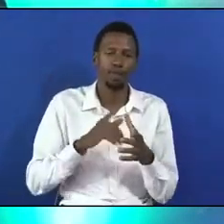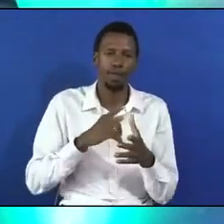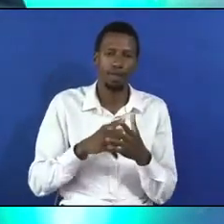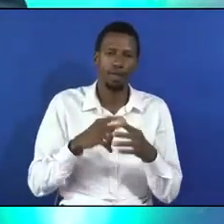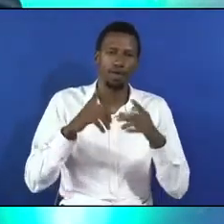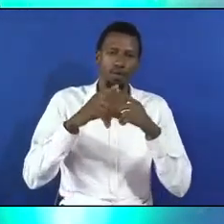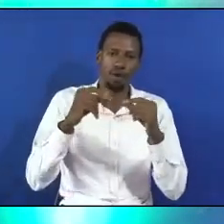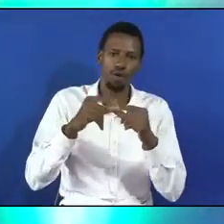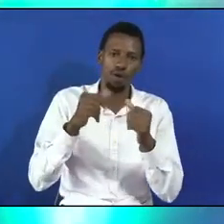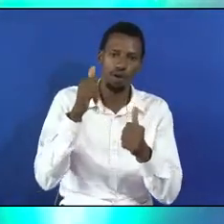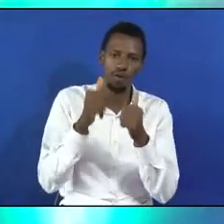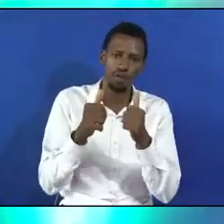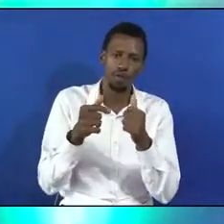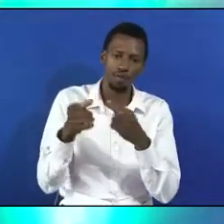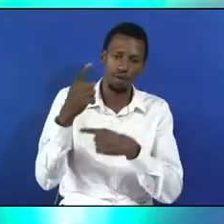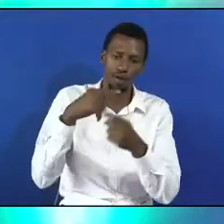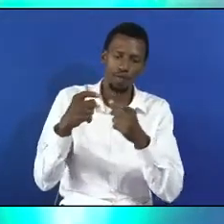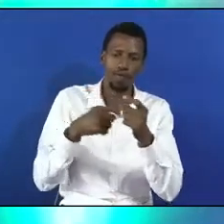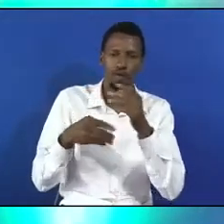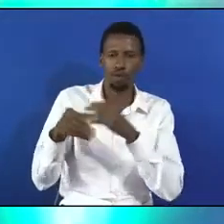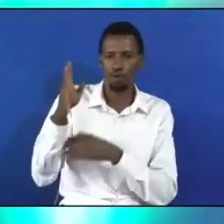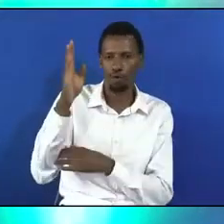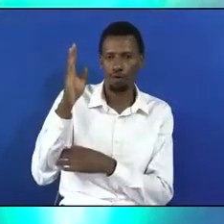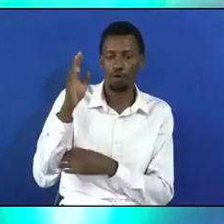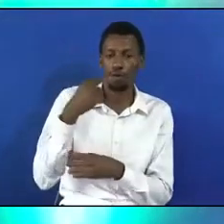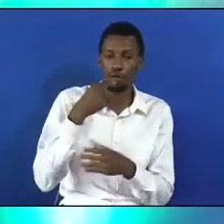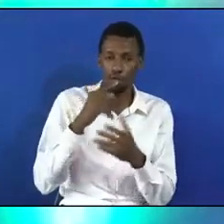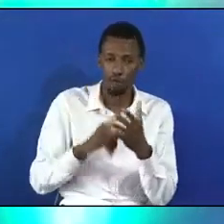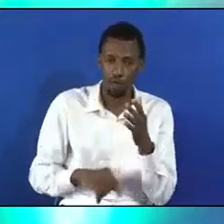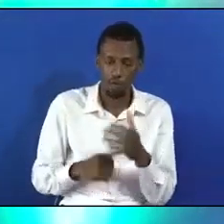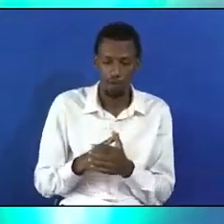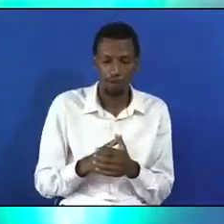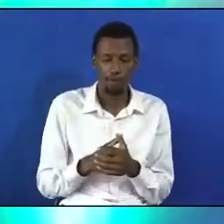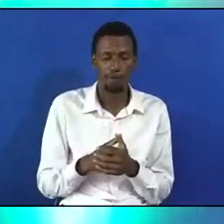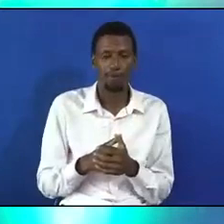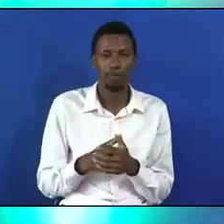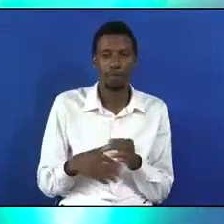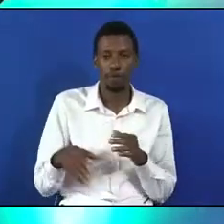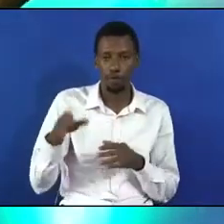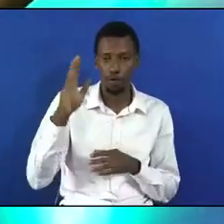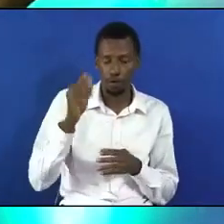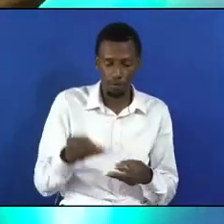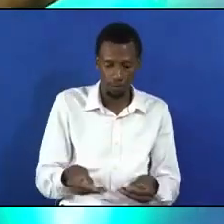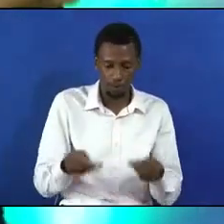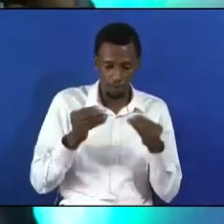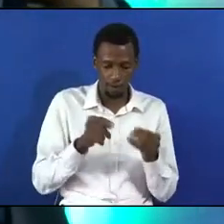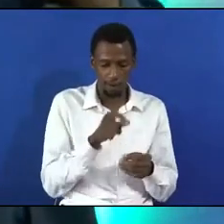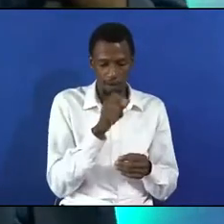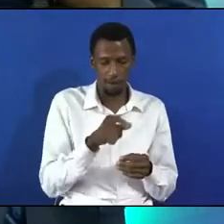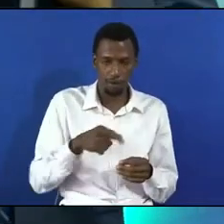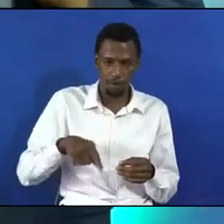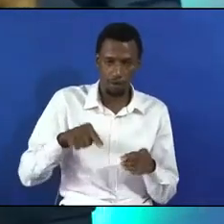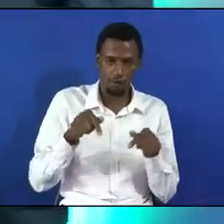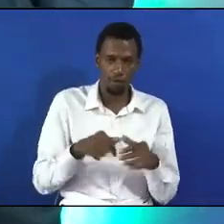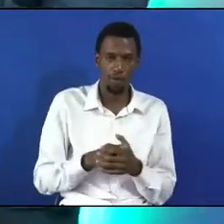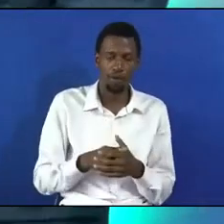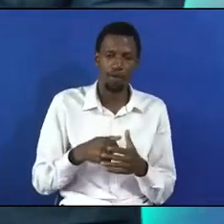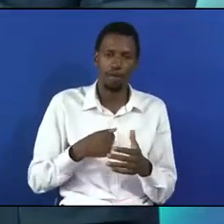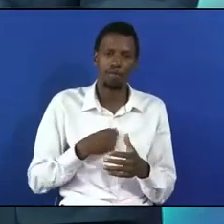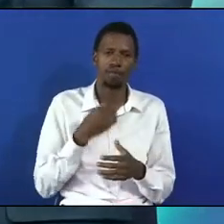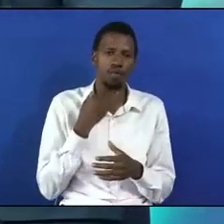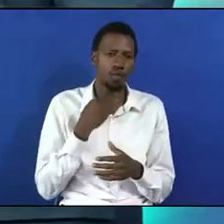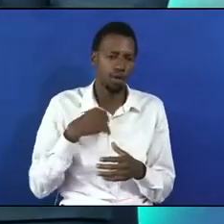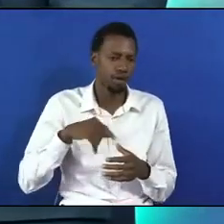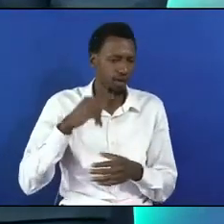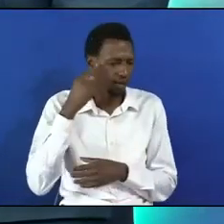statement that comes from God, it is a statement that God is giving us today, is giving to each and every one of us today. I want us to take a